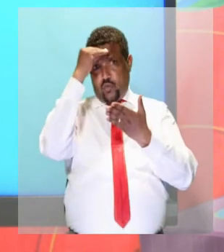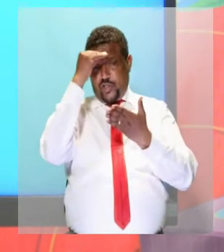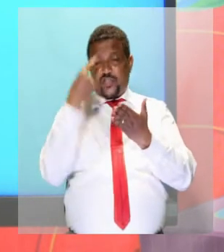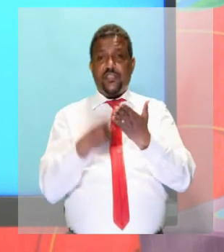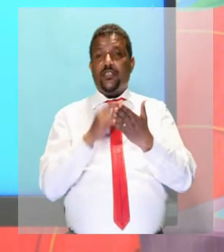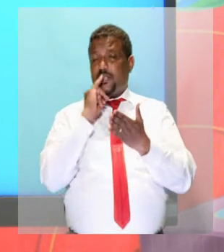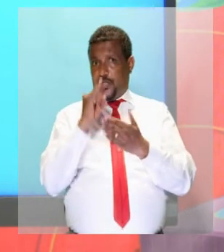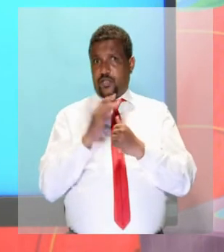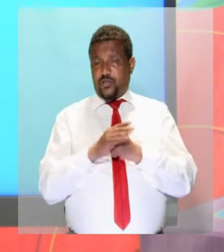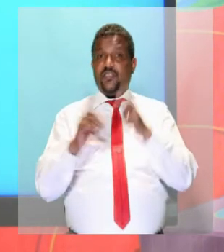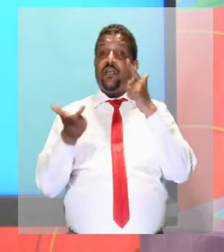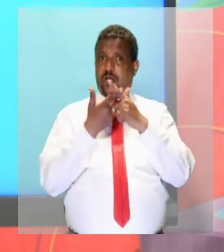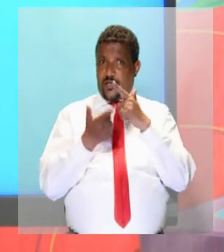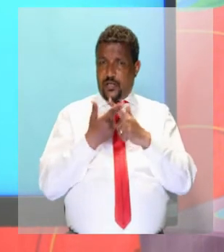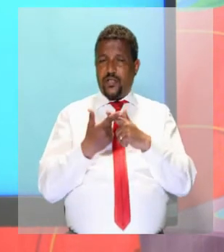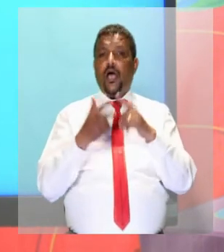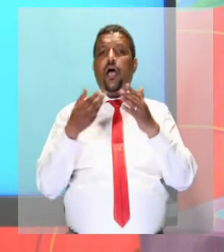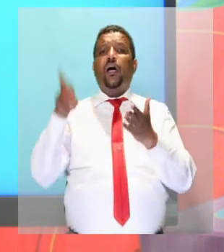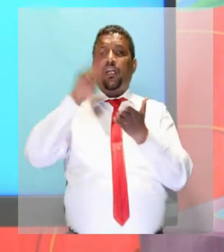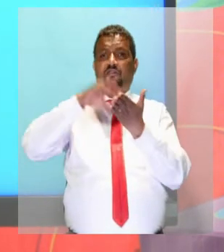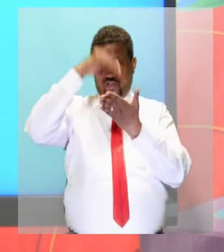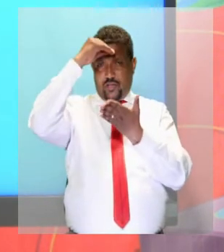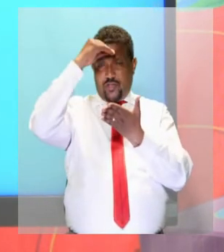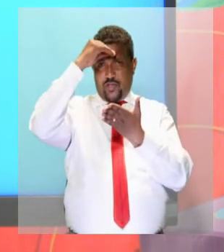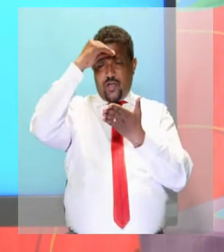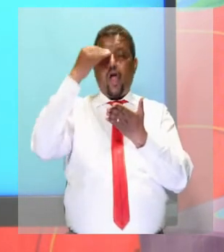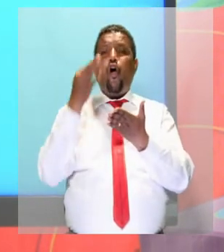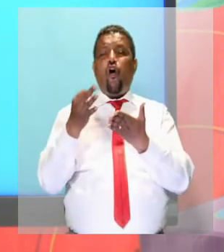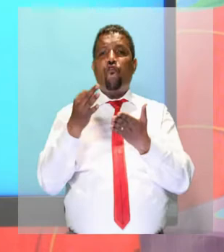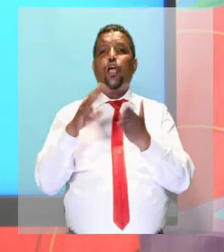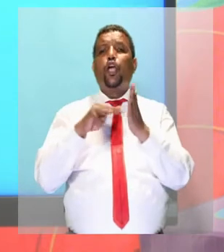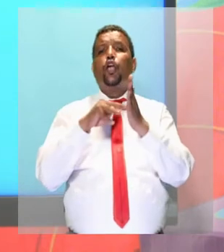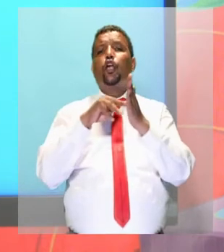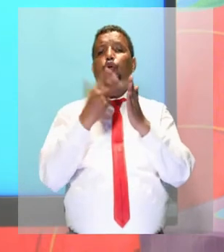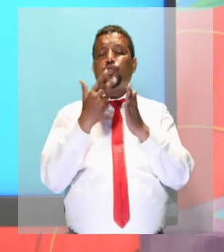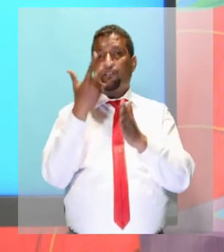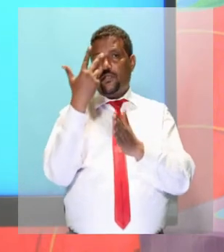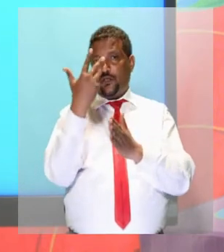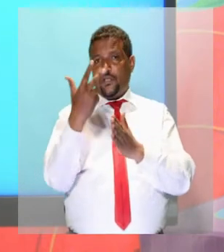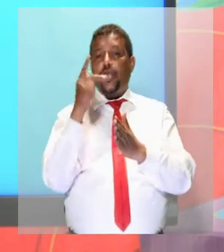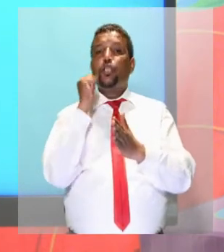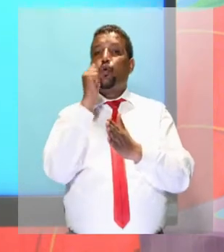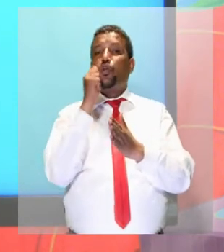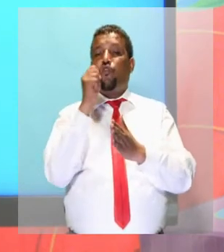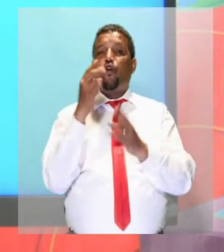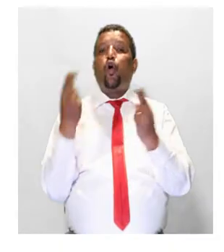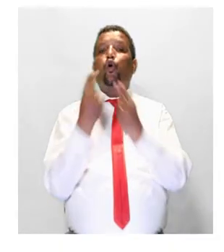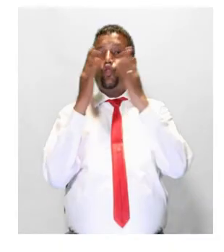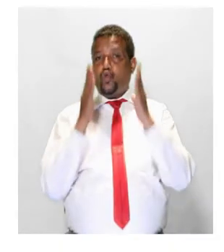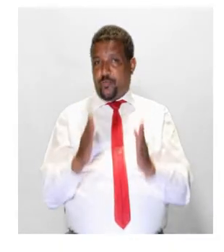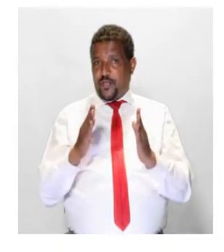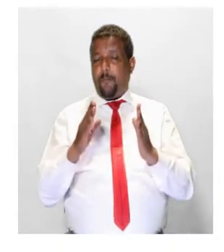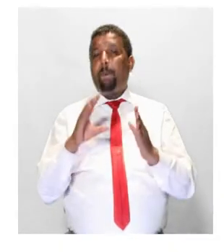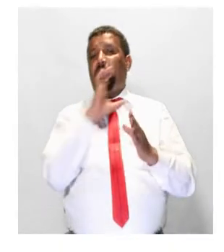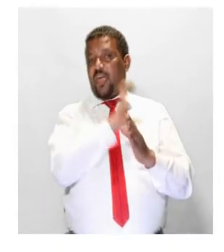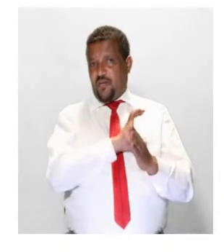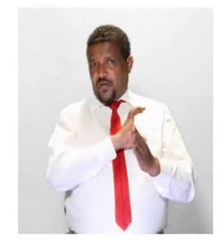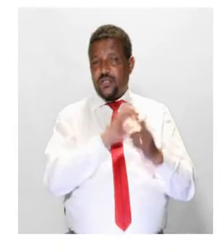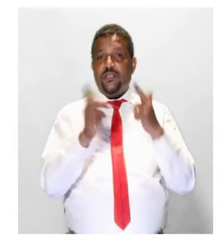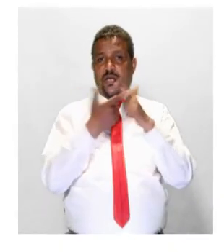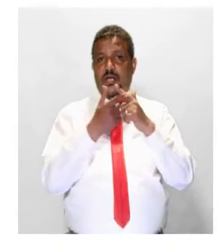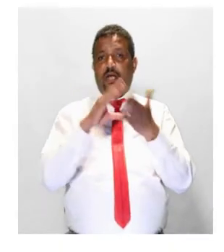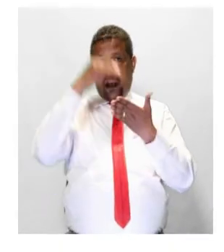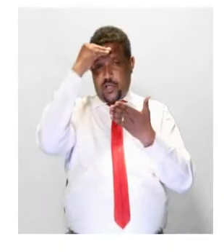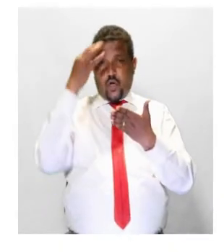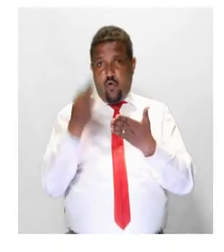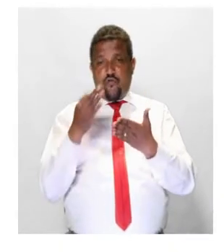This is the second revision lesson of Unit 3, Theory of Consumer Behavior. The second lesson